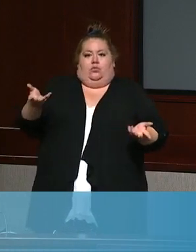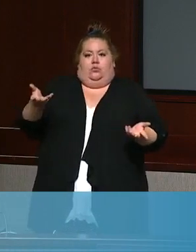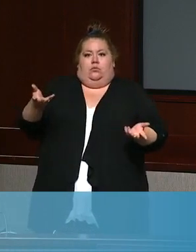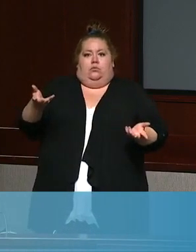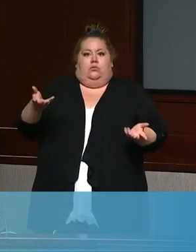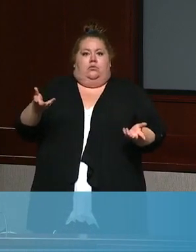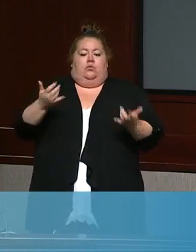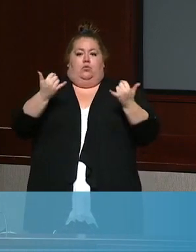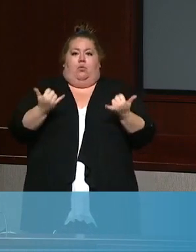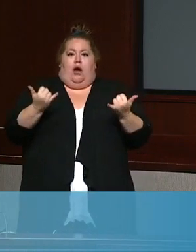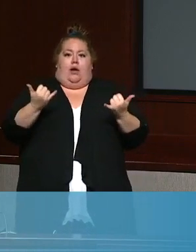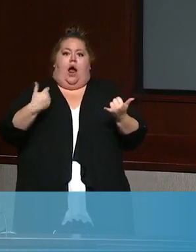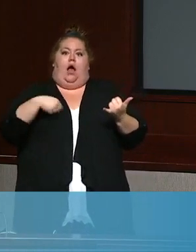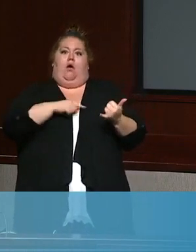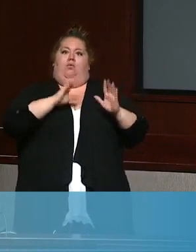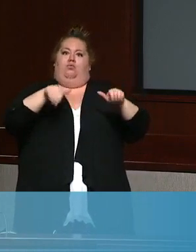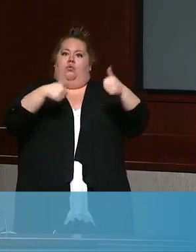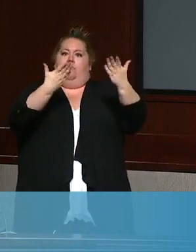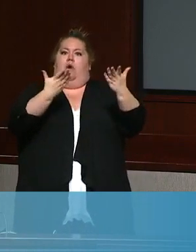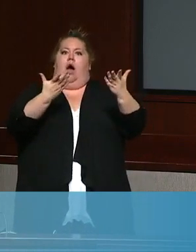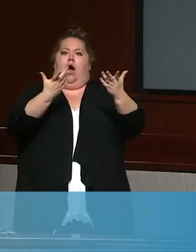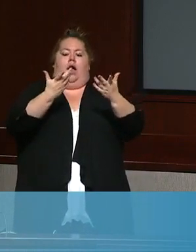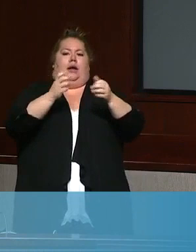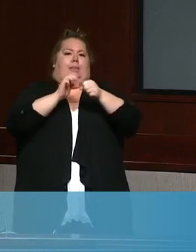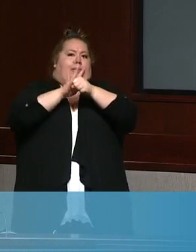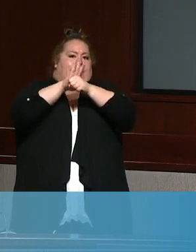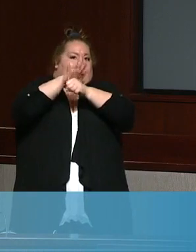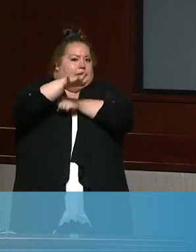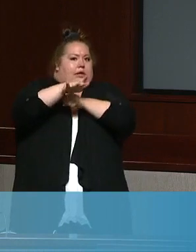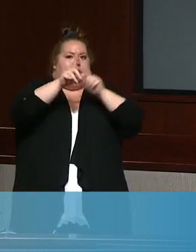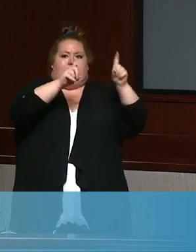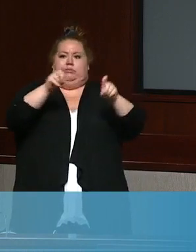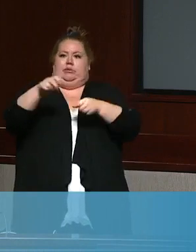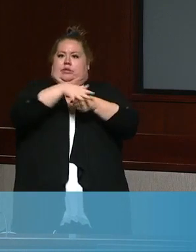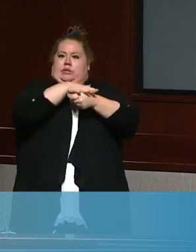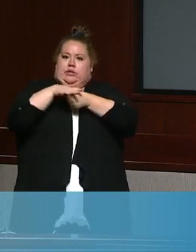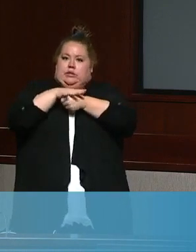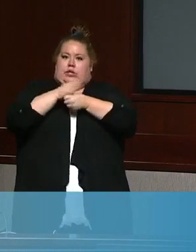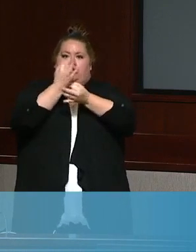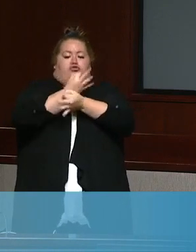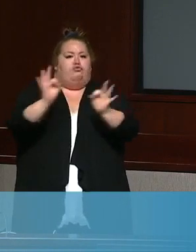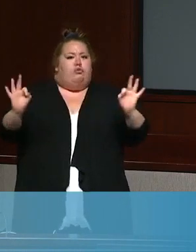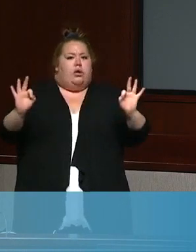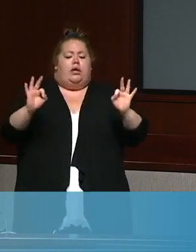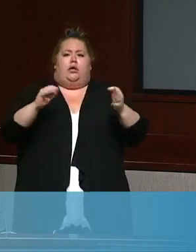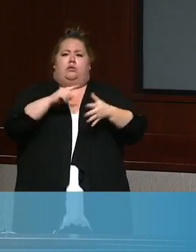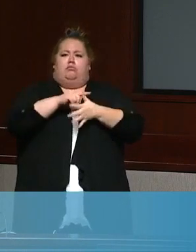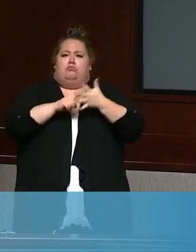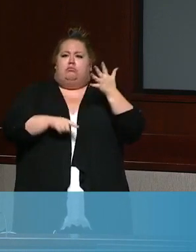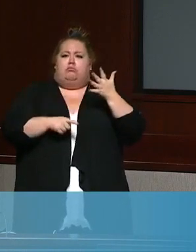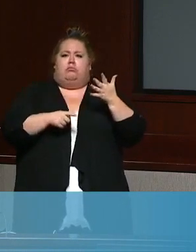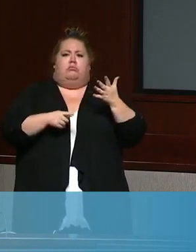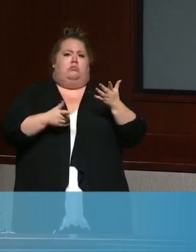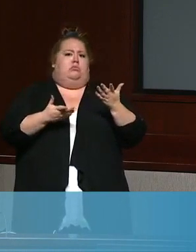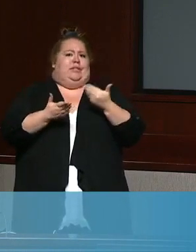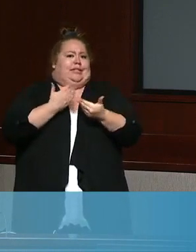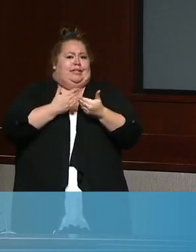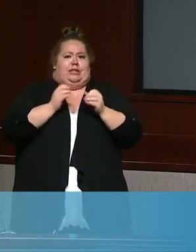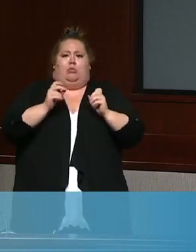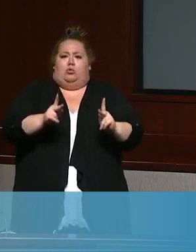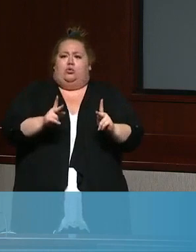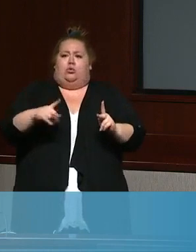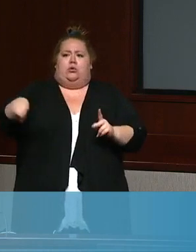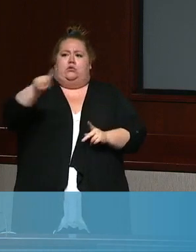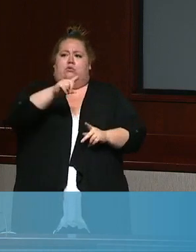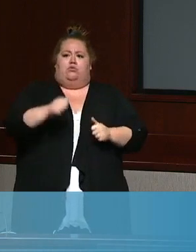this community, a number of different ways folks can get tested so that it's easy for them to do so.